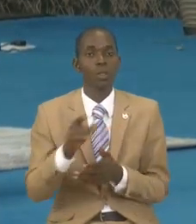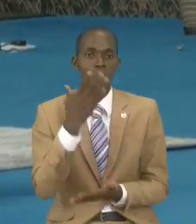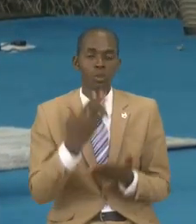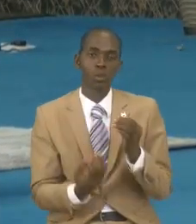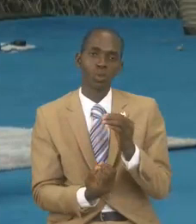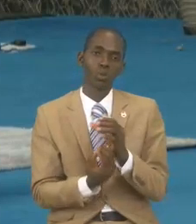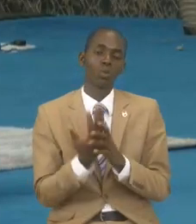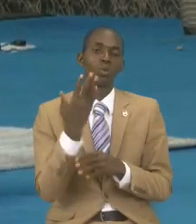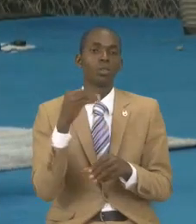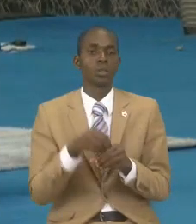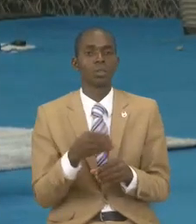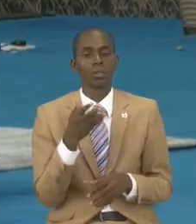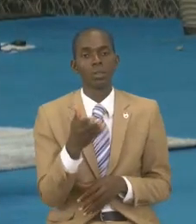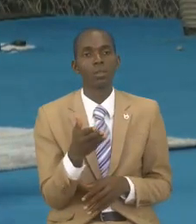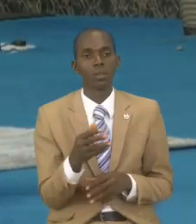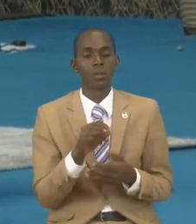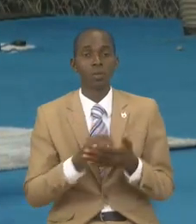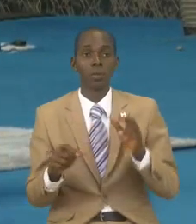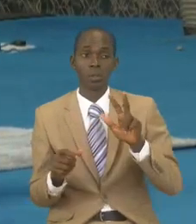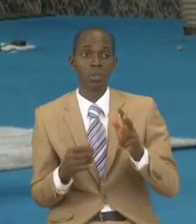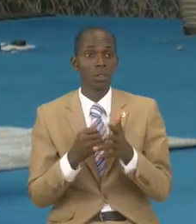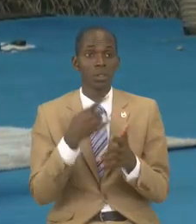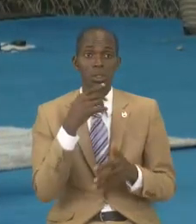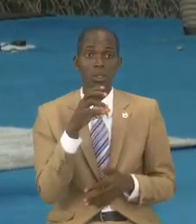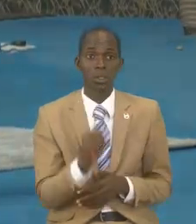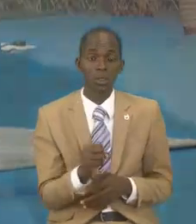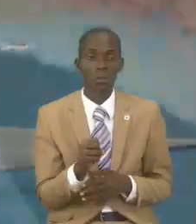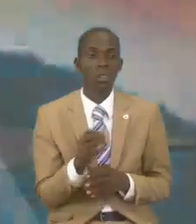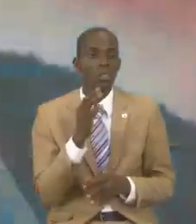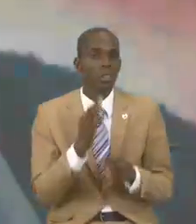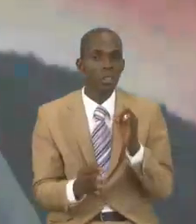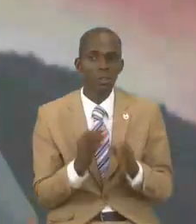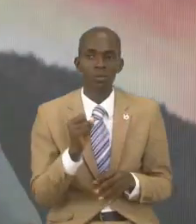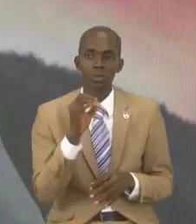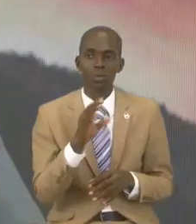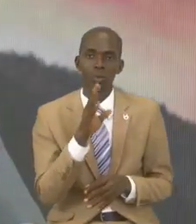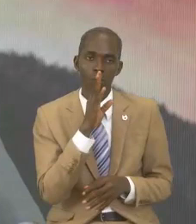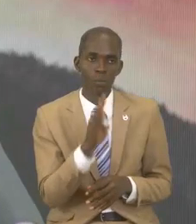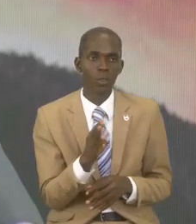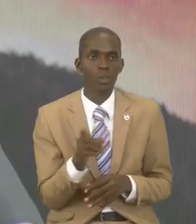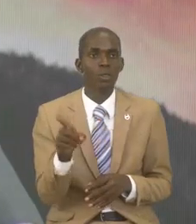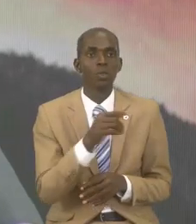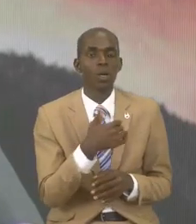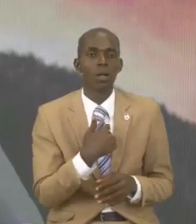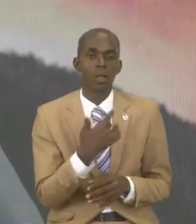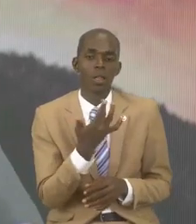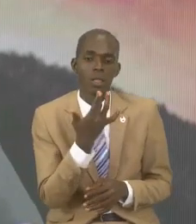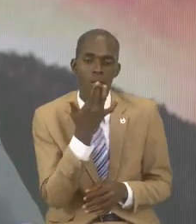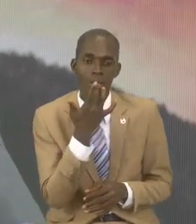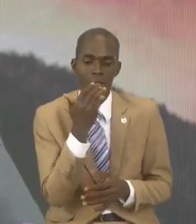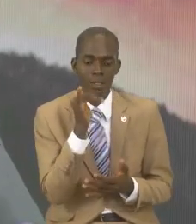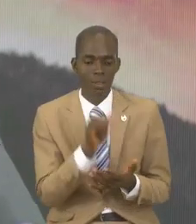thereby. Verse 3, it says, if so be ye have tasted that the